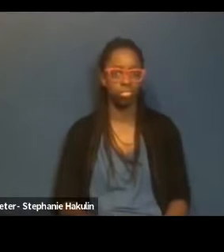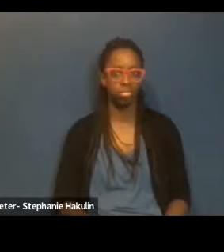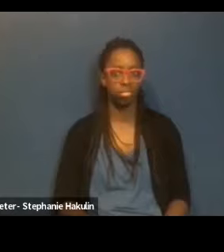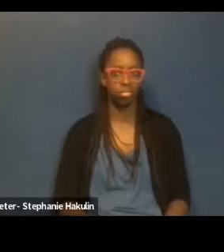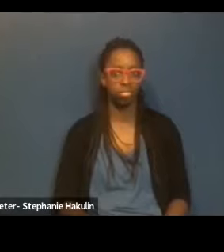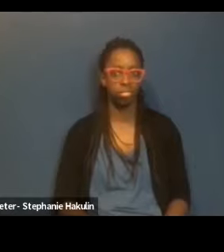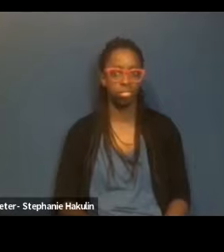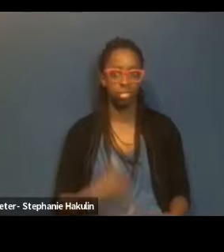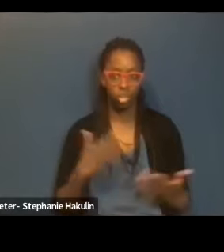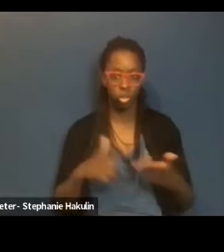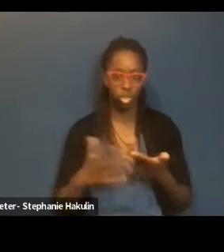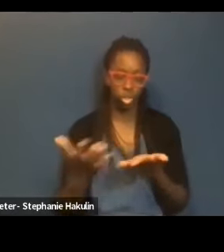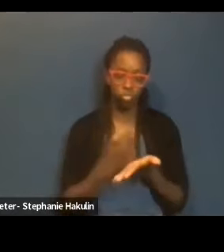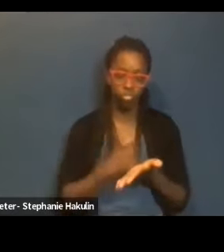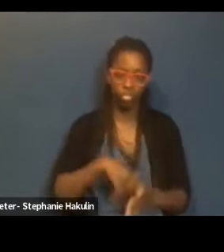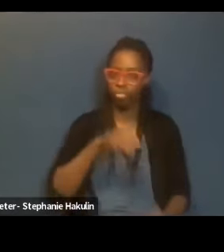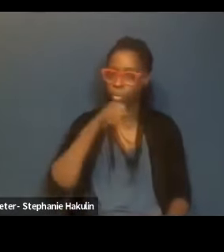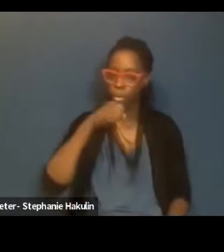Yo.